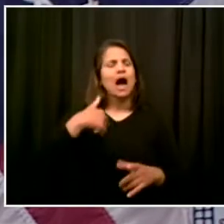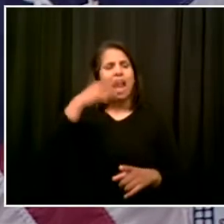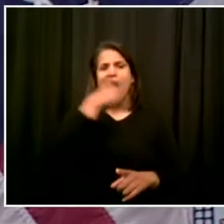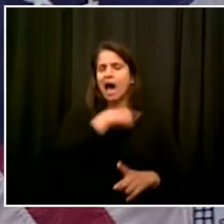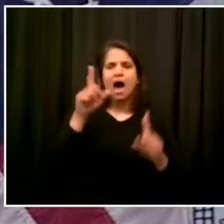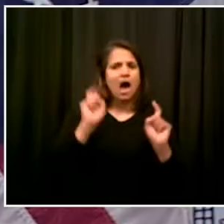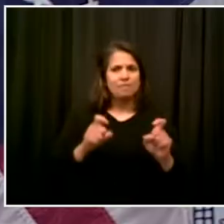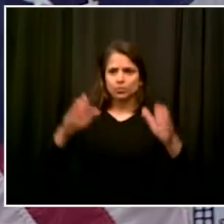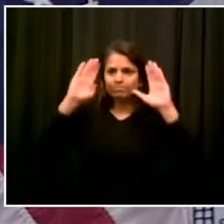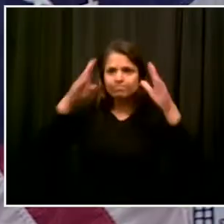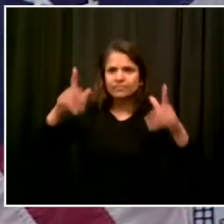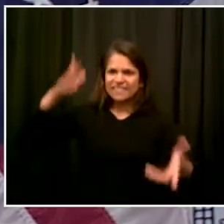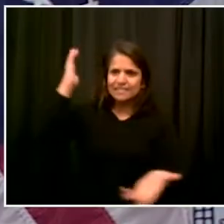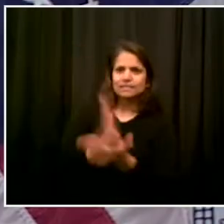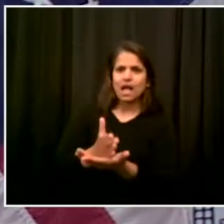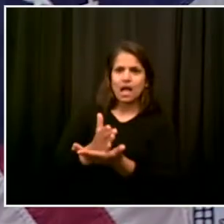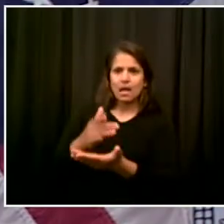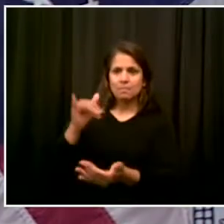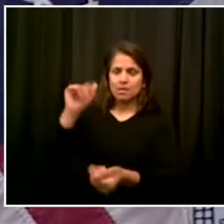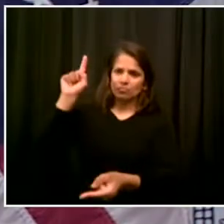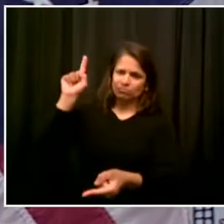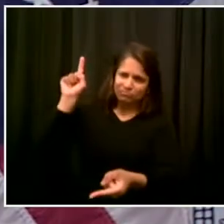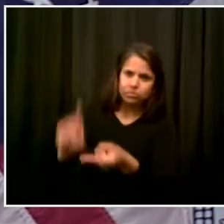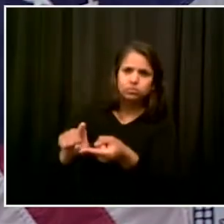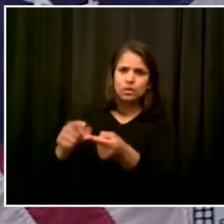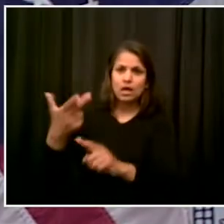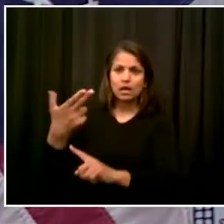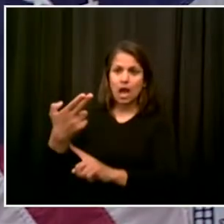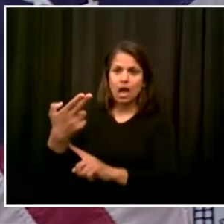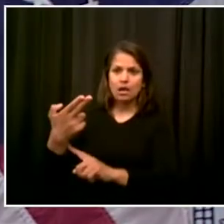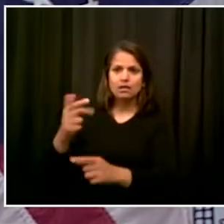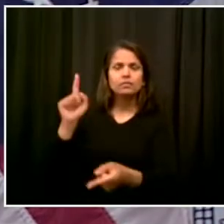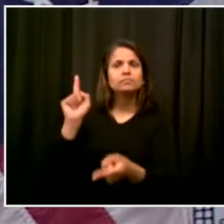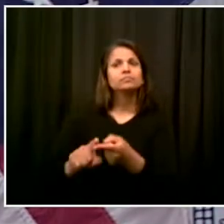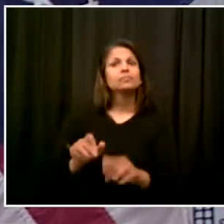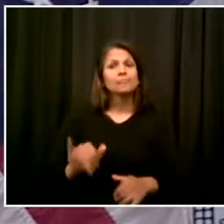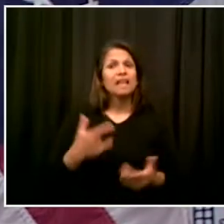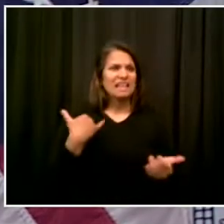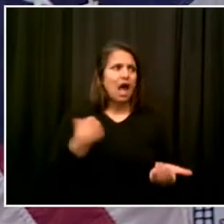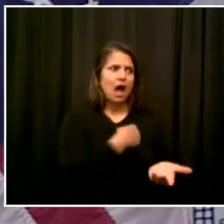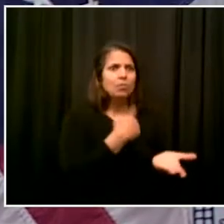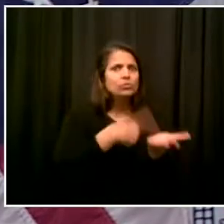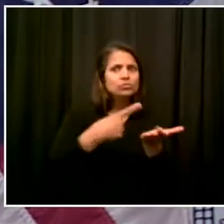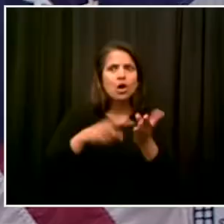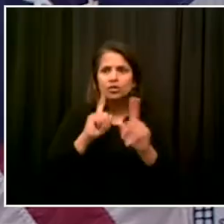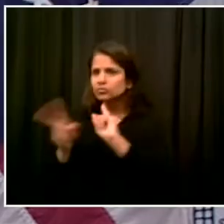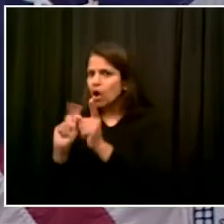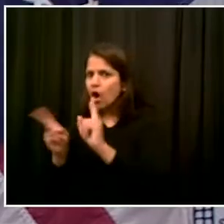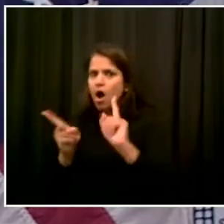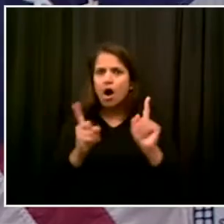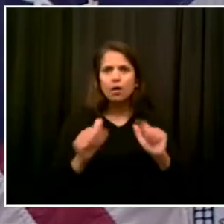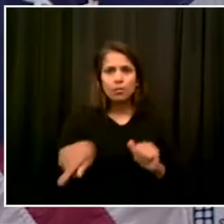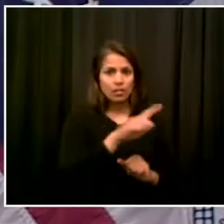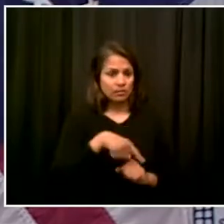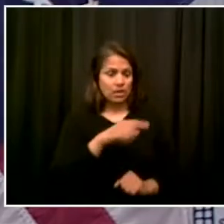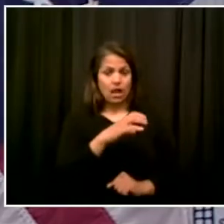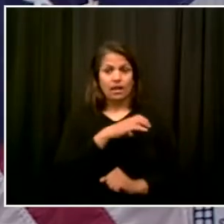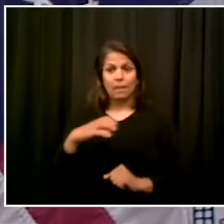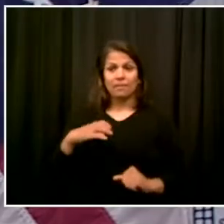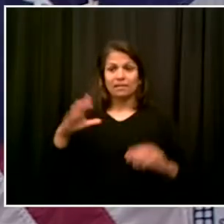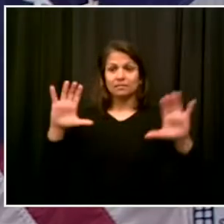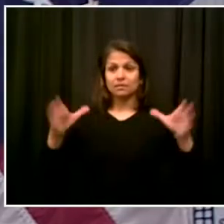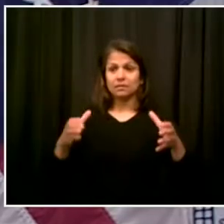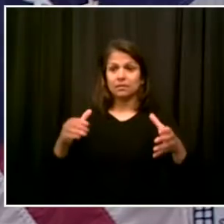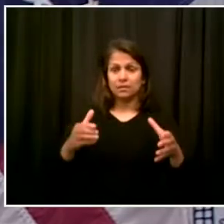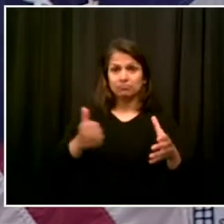council, my message has been throughout, we've got to figure out what will keep our neighborhoods safe, what will keep our people safe, while continuing the work